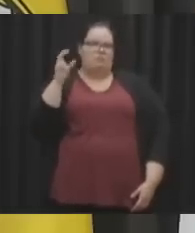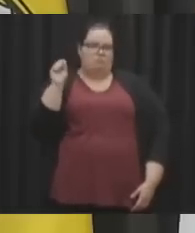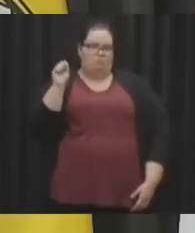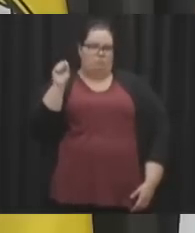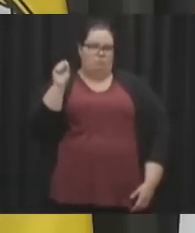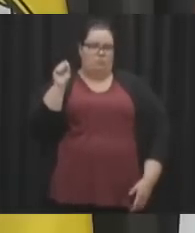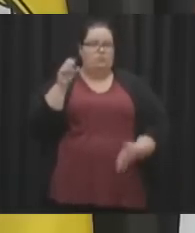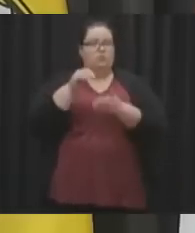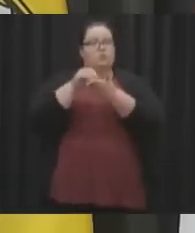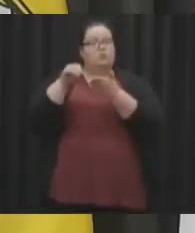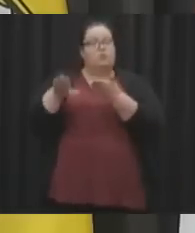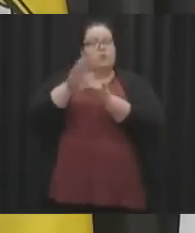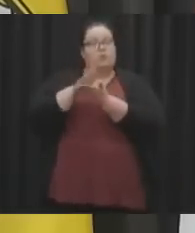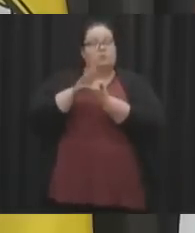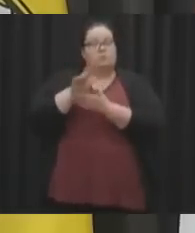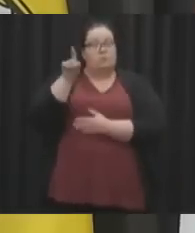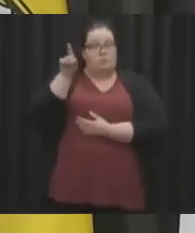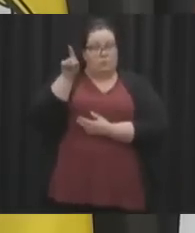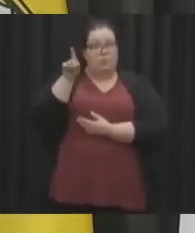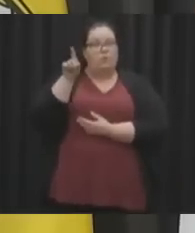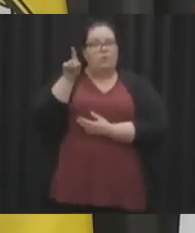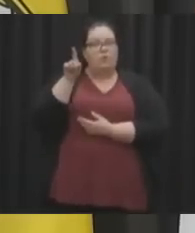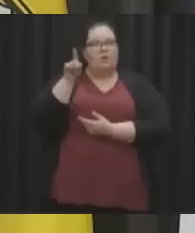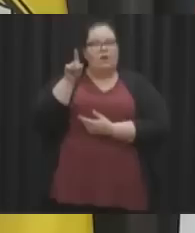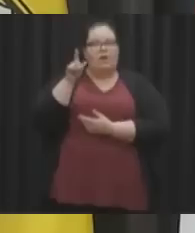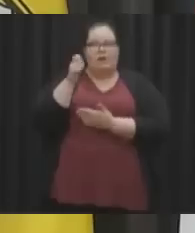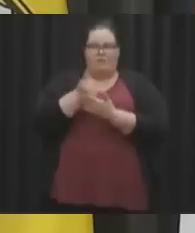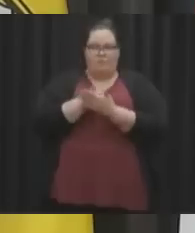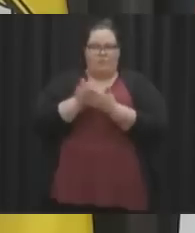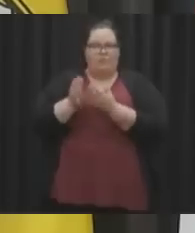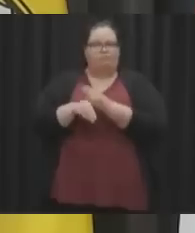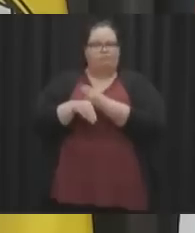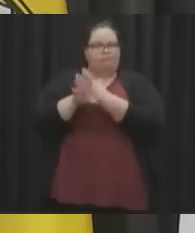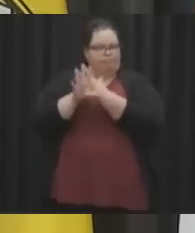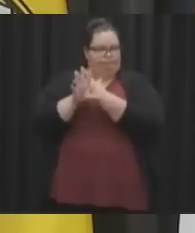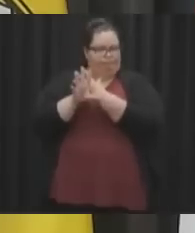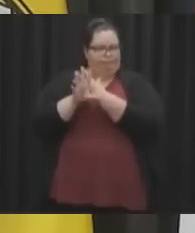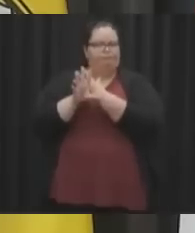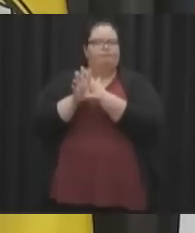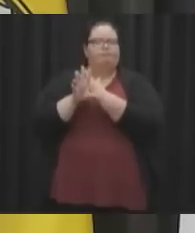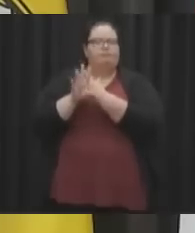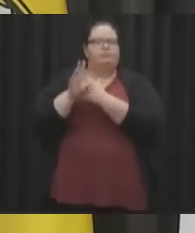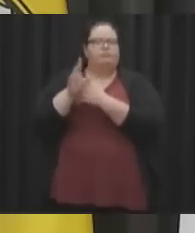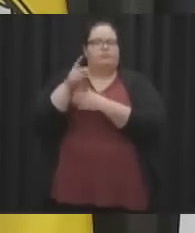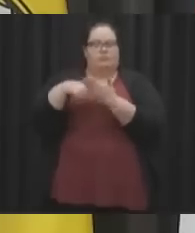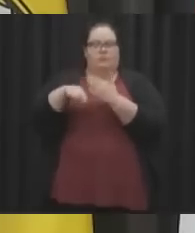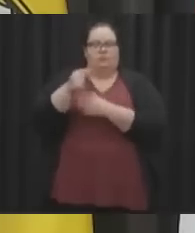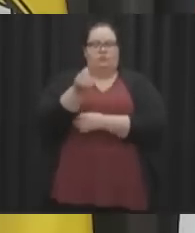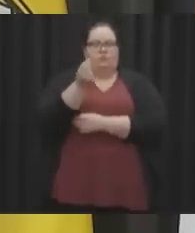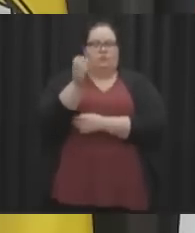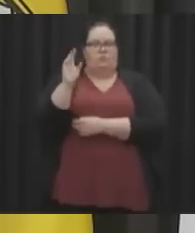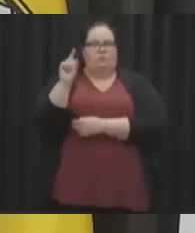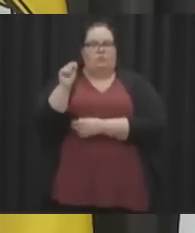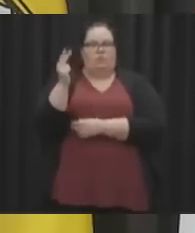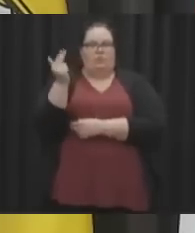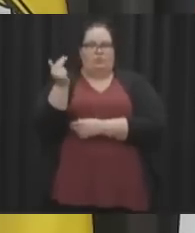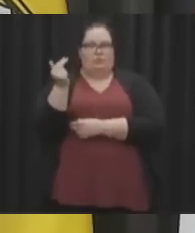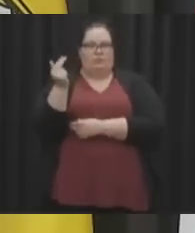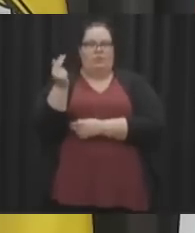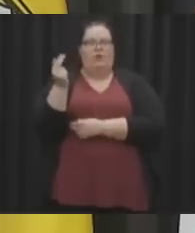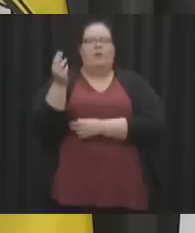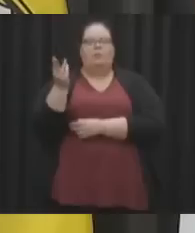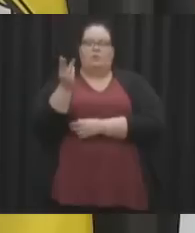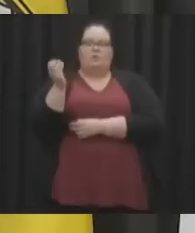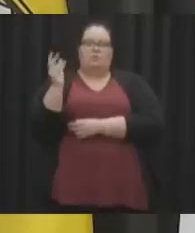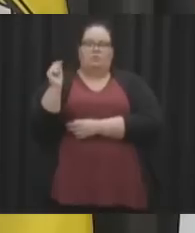that was necessitated by the actions of the government of Quebec. And we're doing our very best to accommodate the small number of students who attend school in New